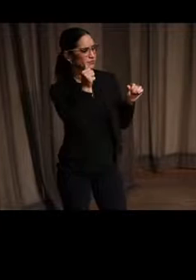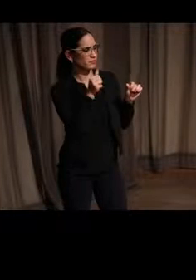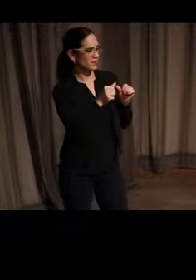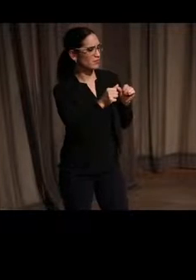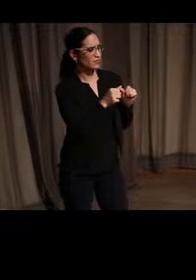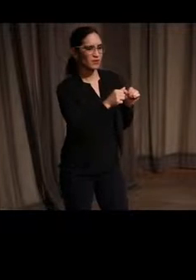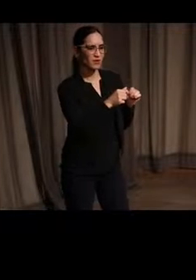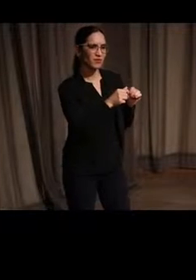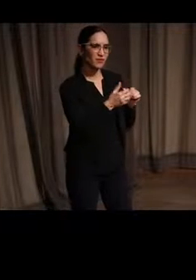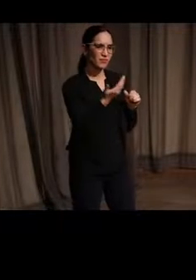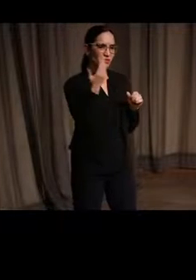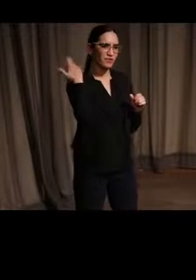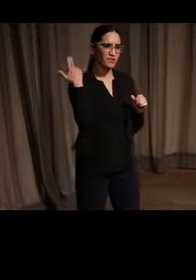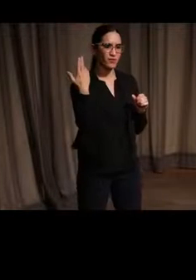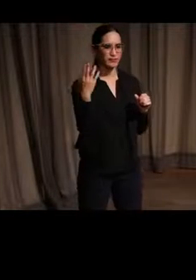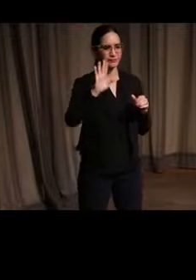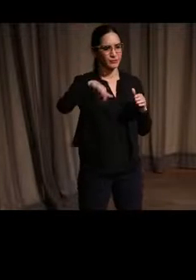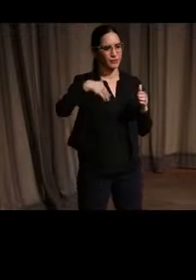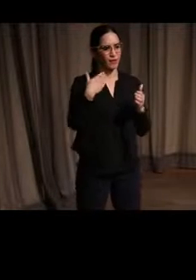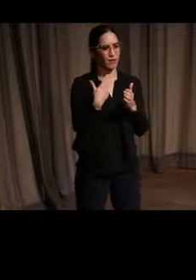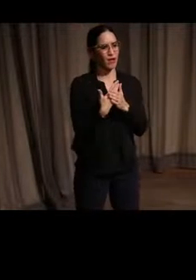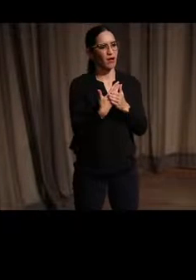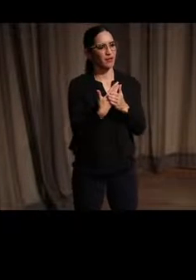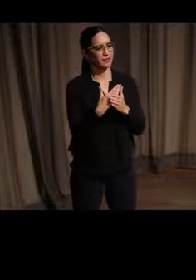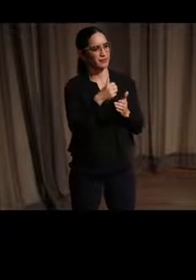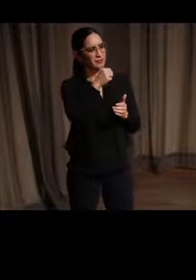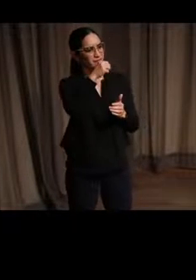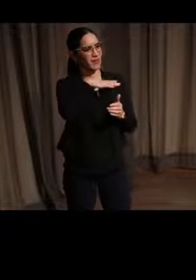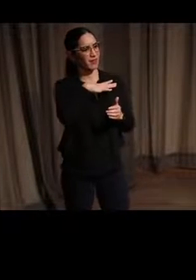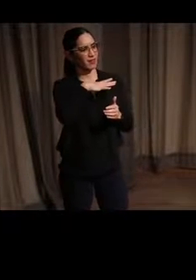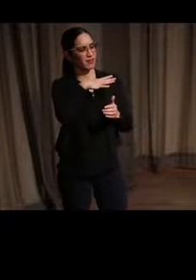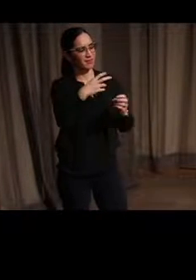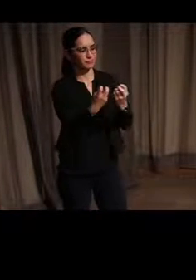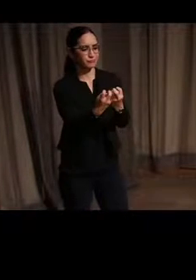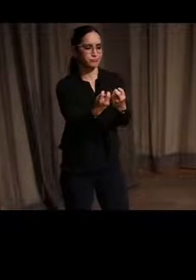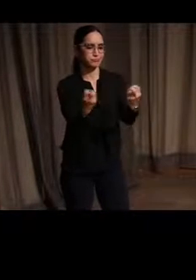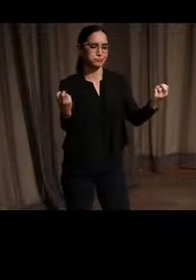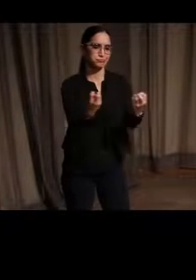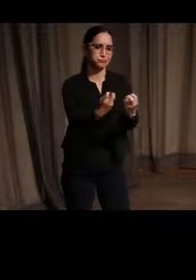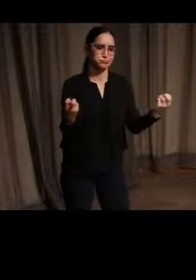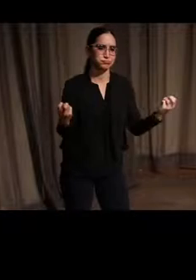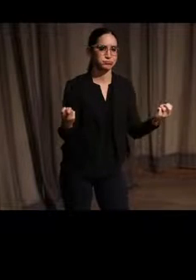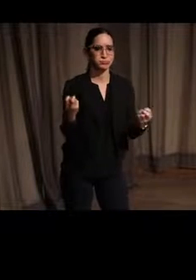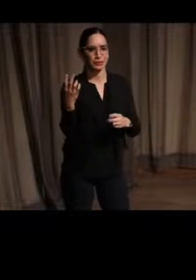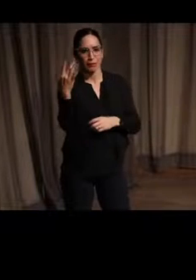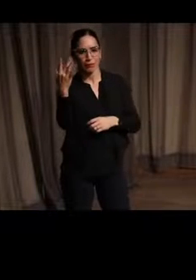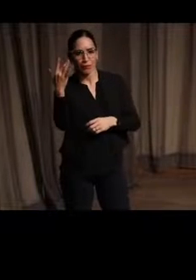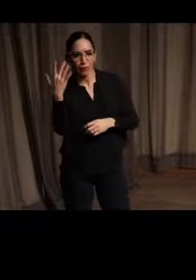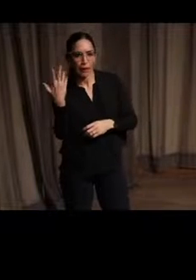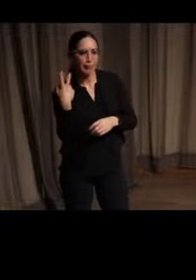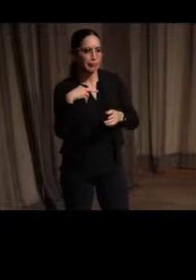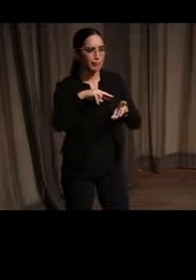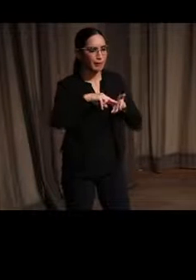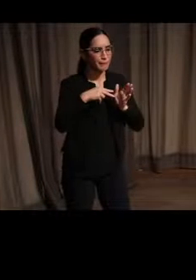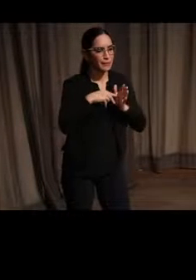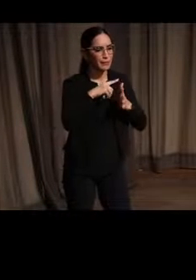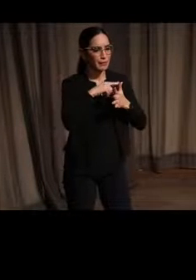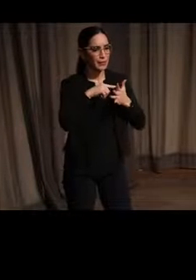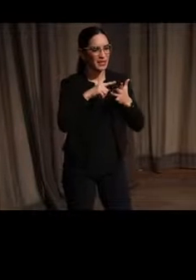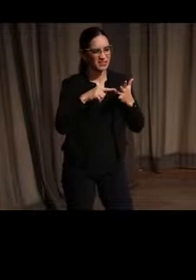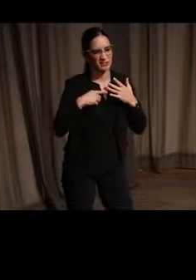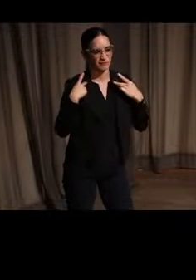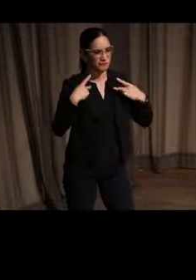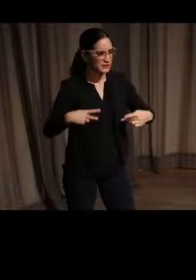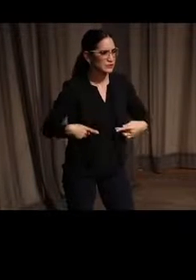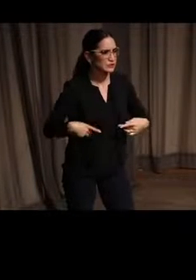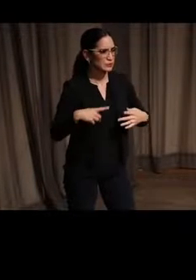had to go before like an all-male panel and talk about why emotionally this would harm them or physically it would harm them. Right. It also reminds me of like